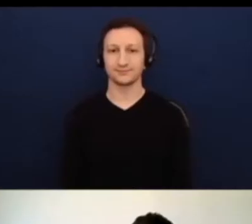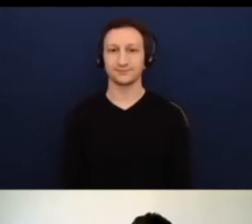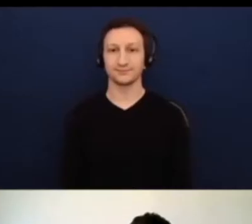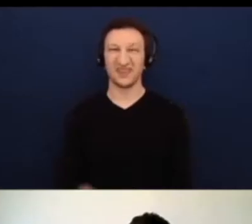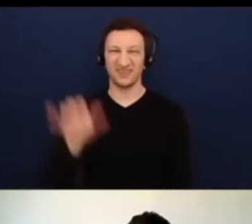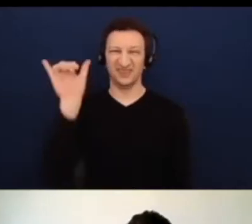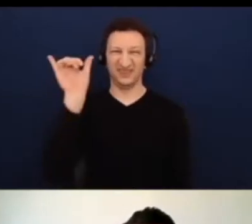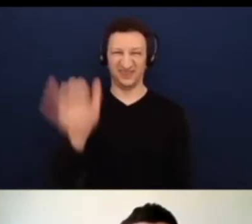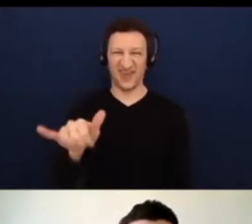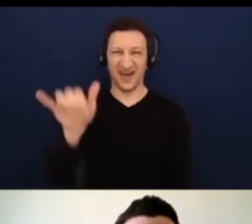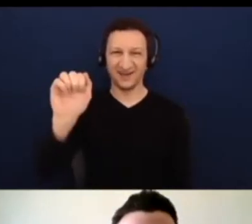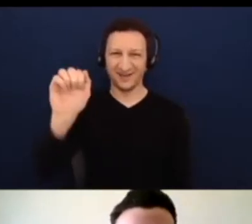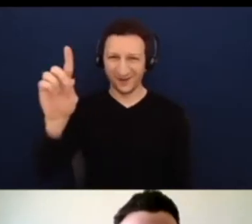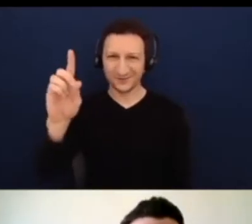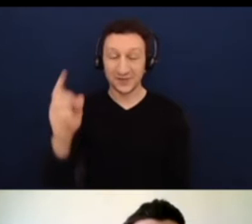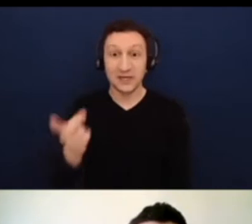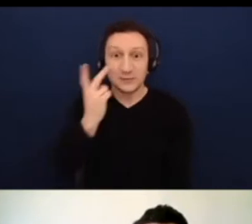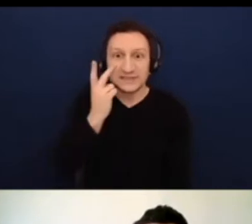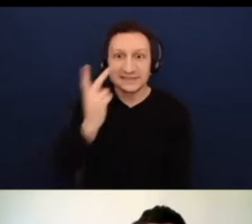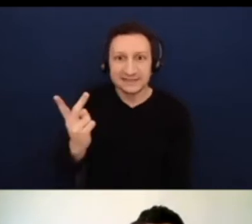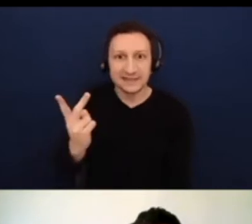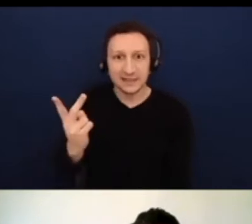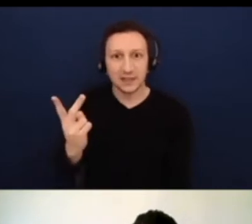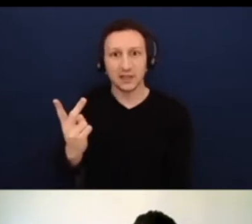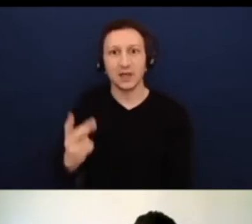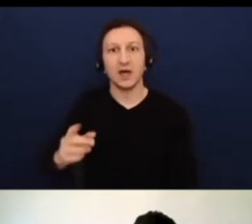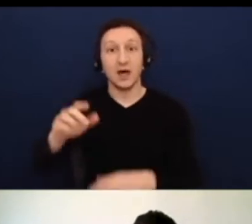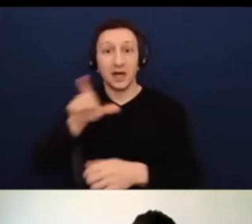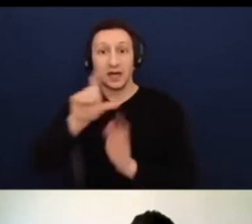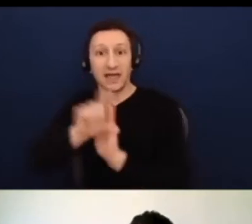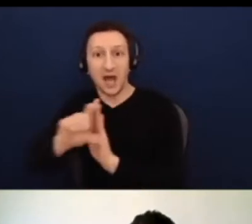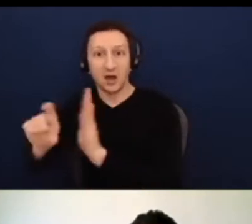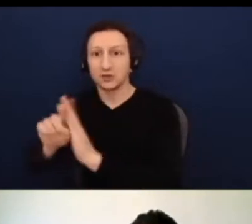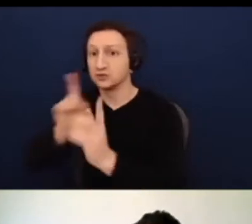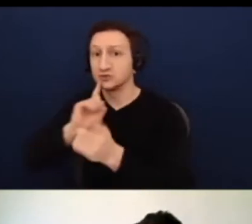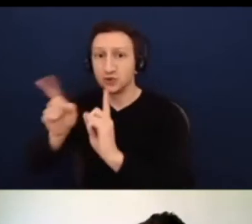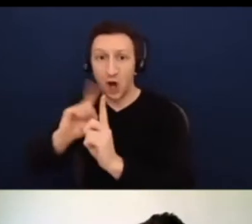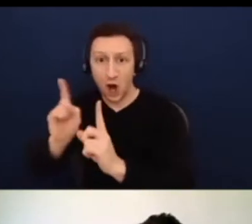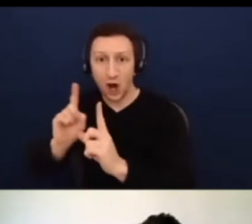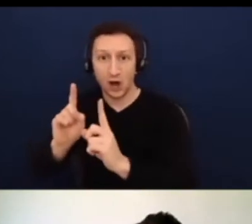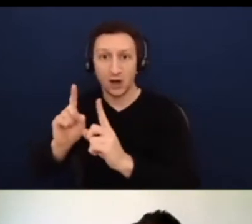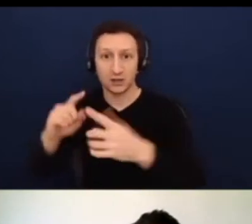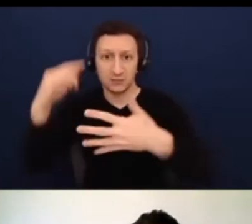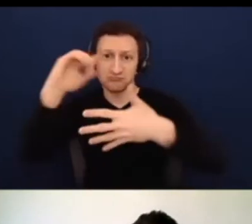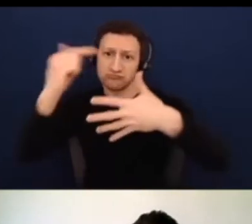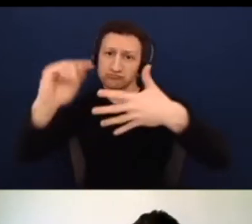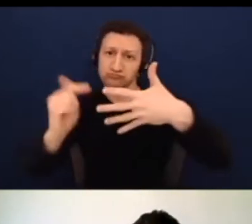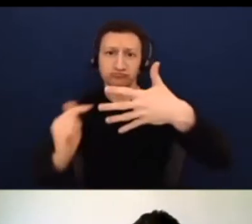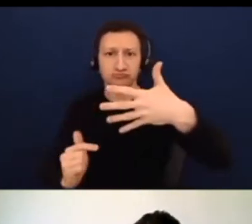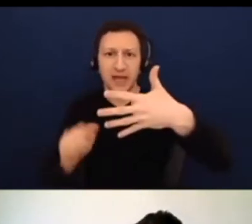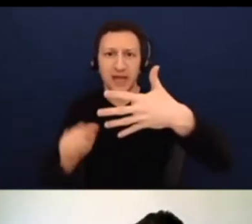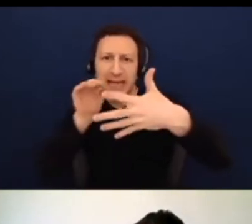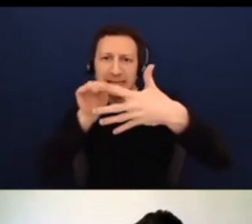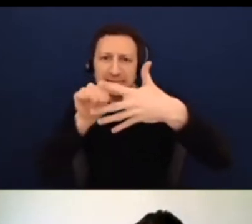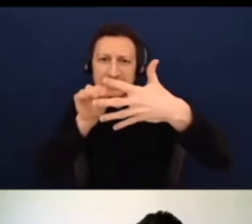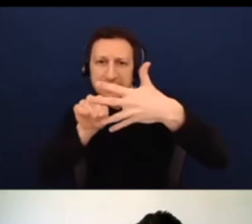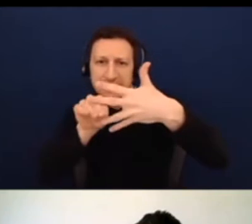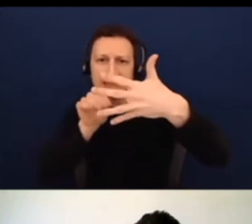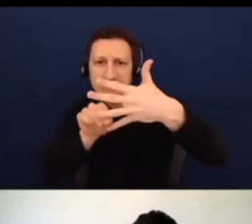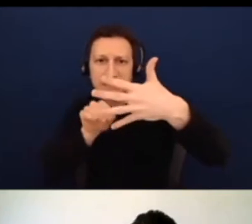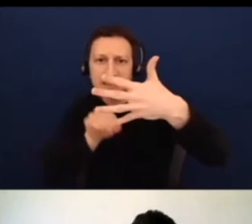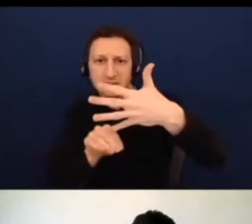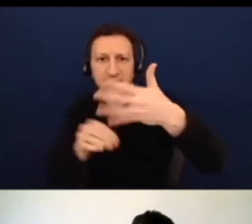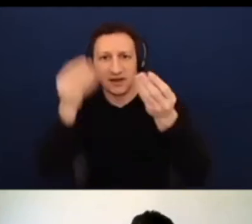So that gives you a small sample of audio description. It has its sort of continuity throughout an entire film or a